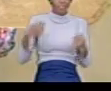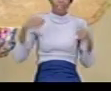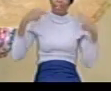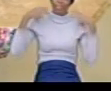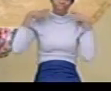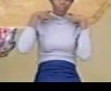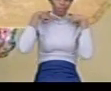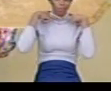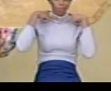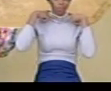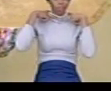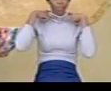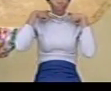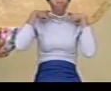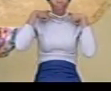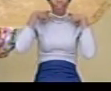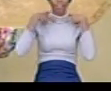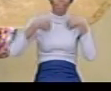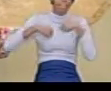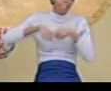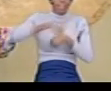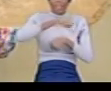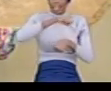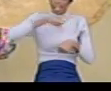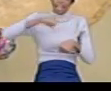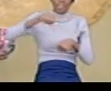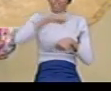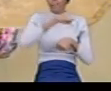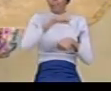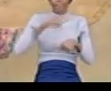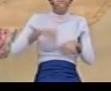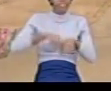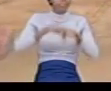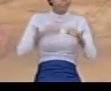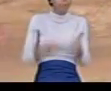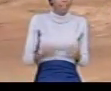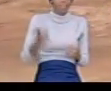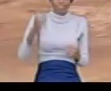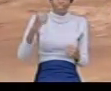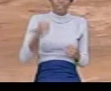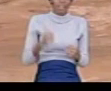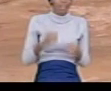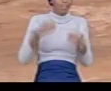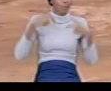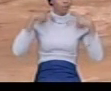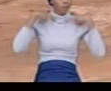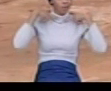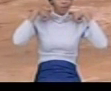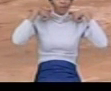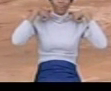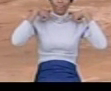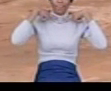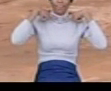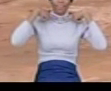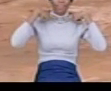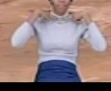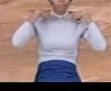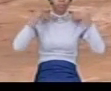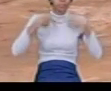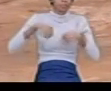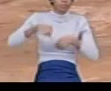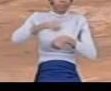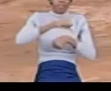the yoke. Anointing breaks the yoke. Breaks the yoke. Anointing breaks